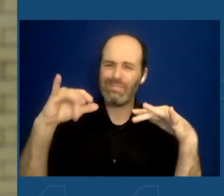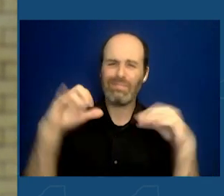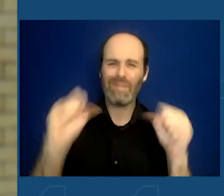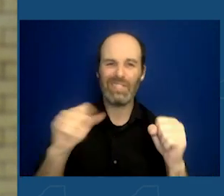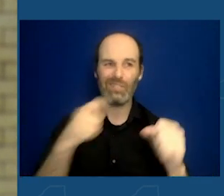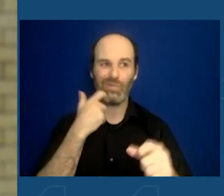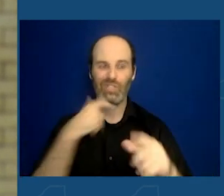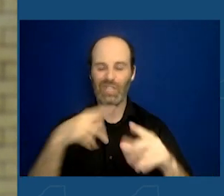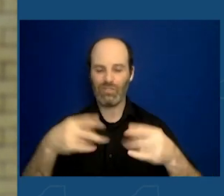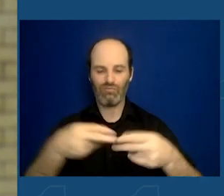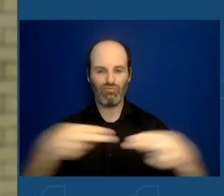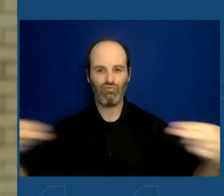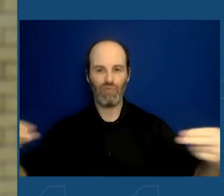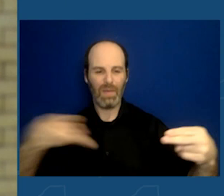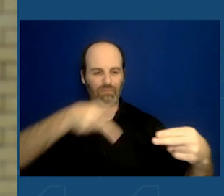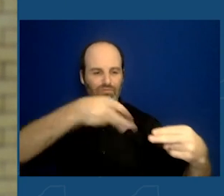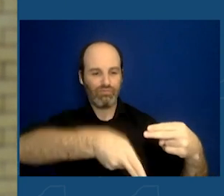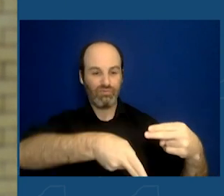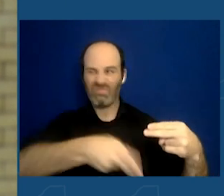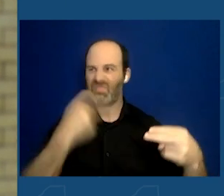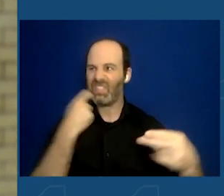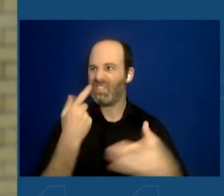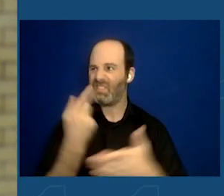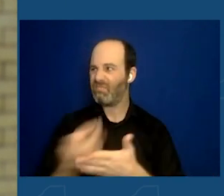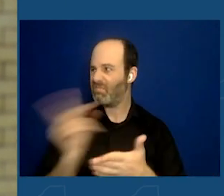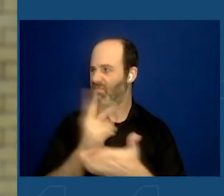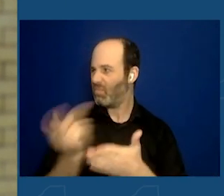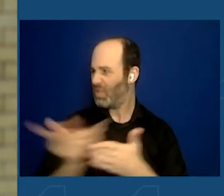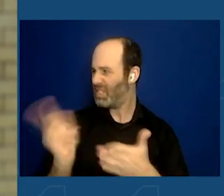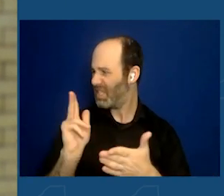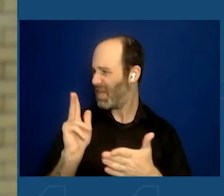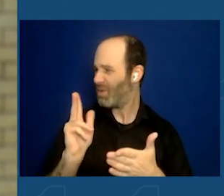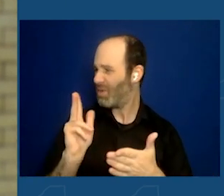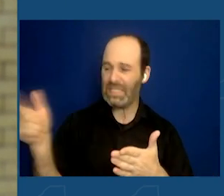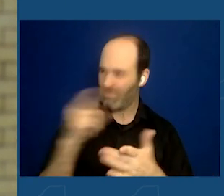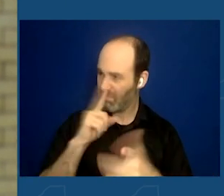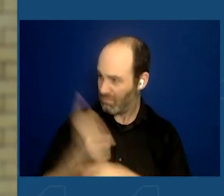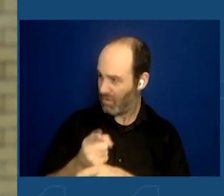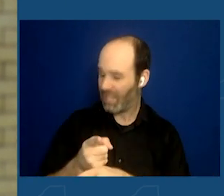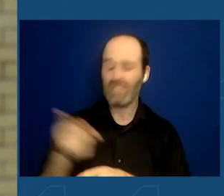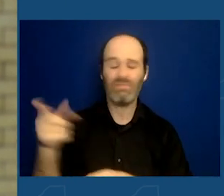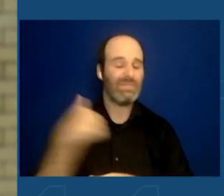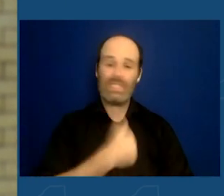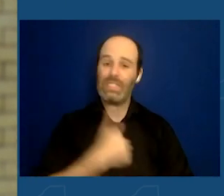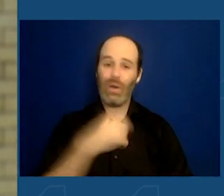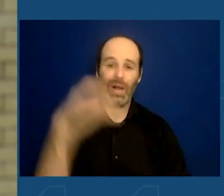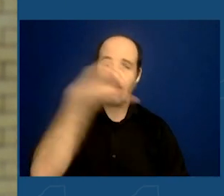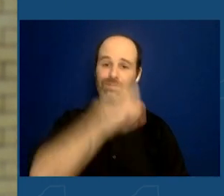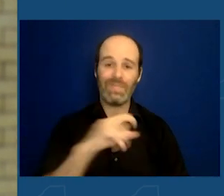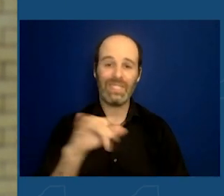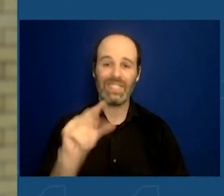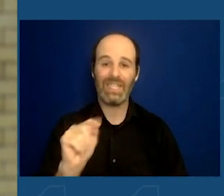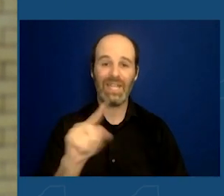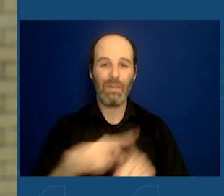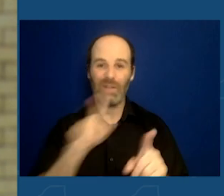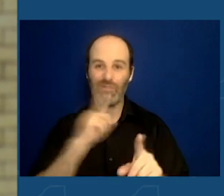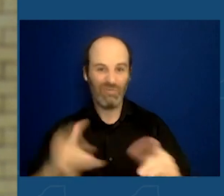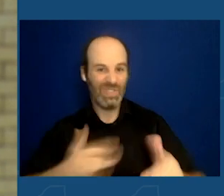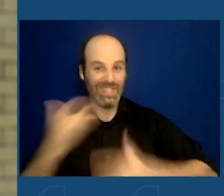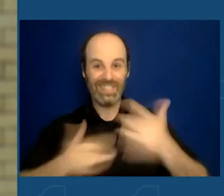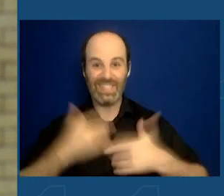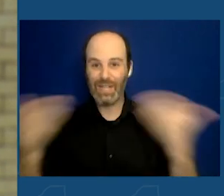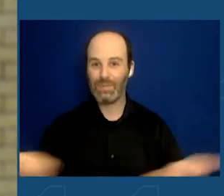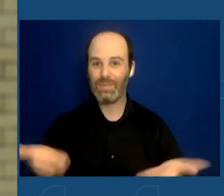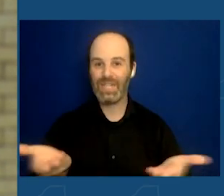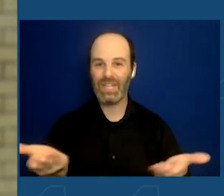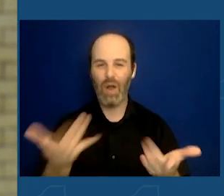few weeks ago. Is that right? Just a couple weeks ago? Sorry, I missed it. But it's really, really exciting to be here. And I wanted to